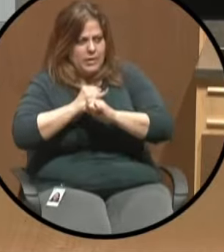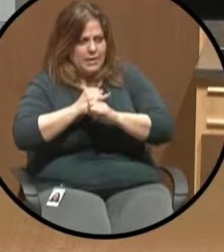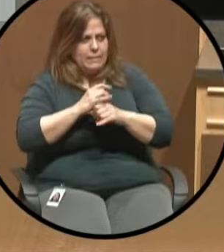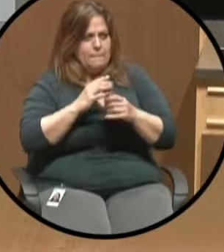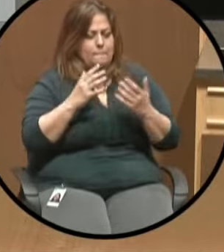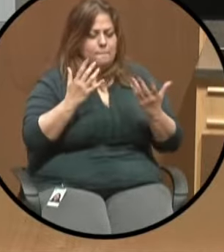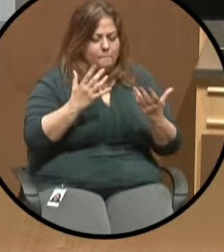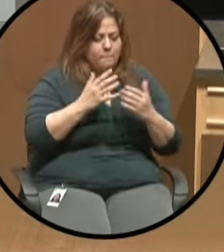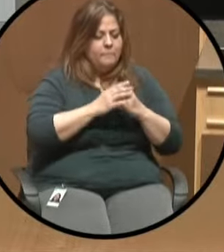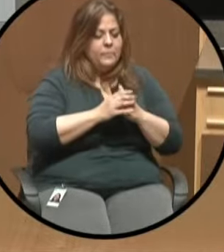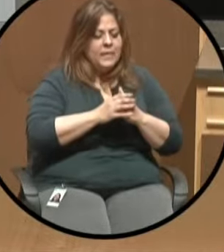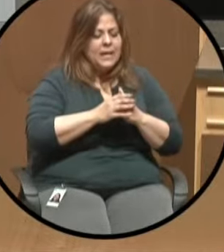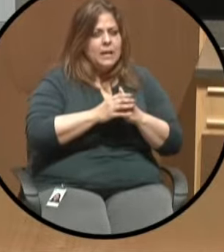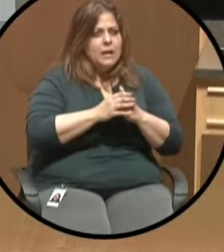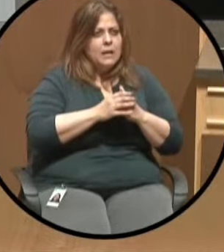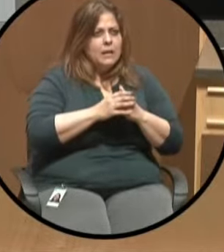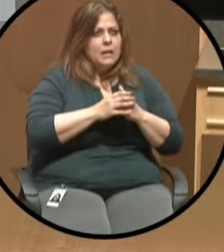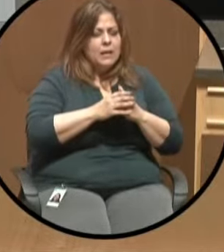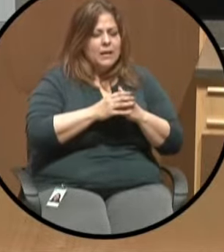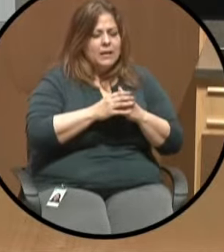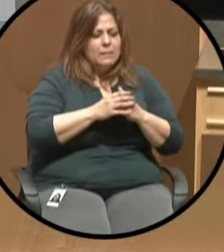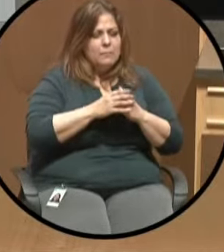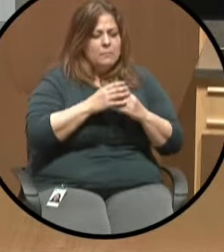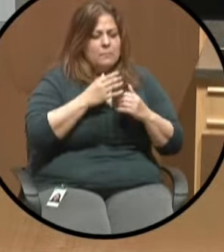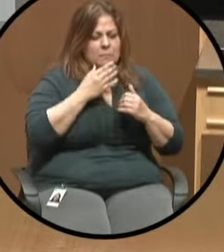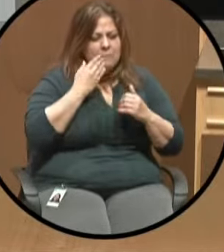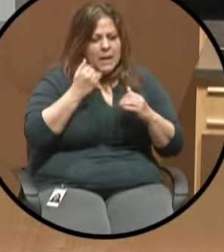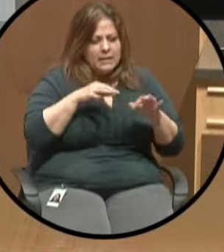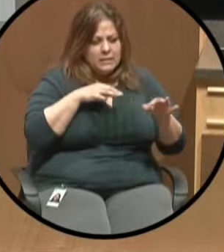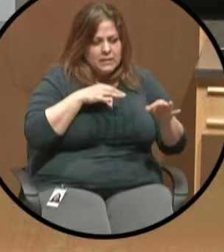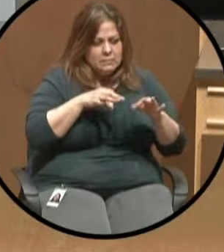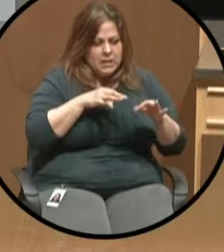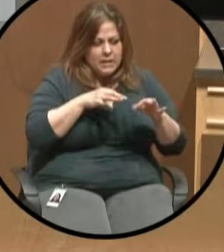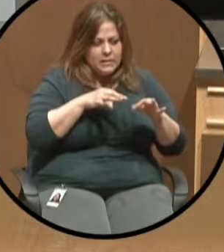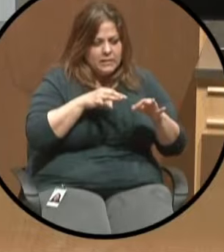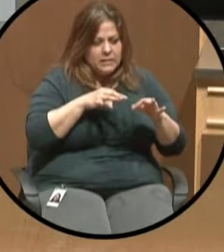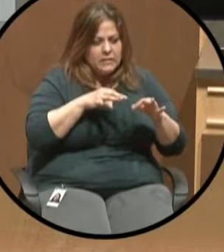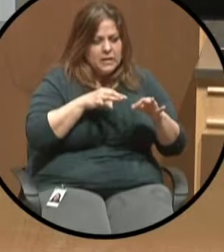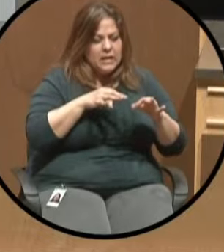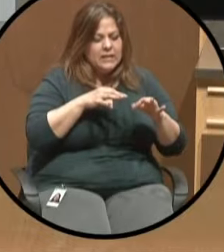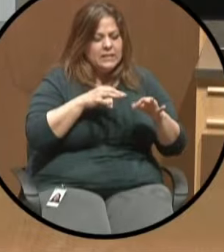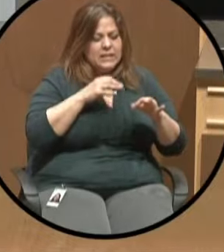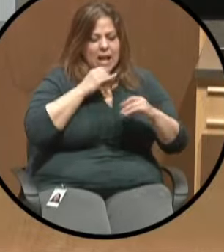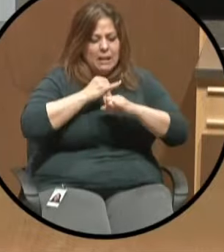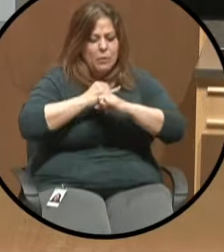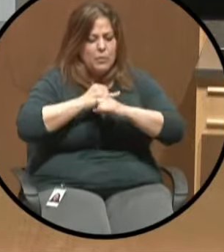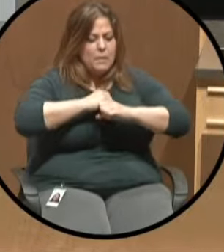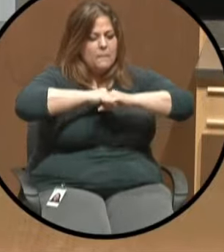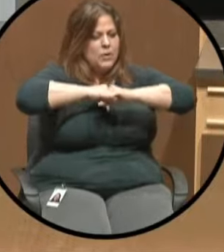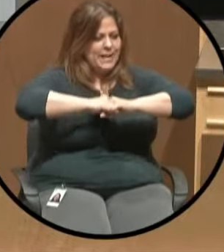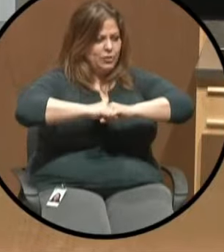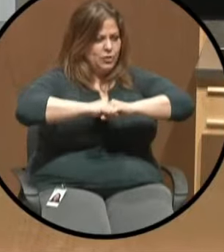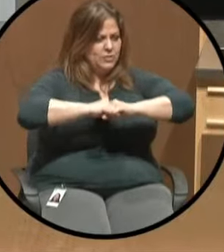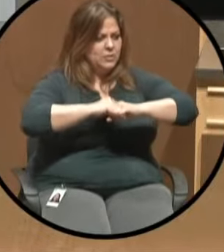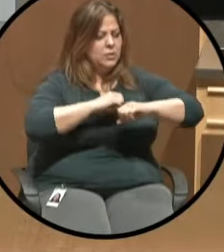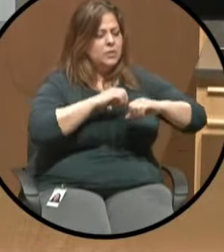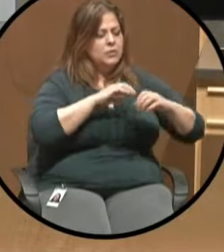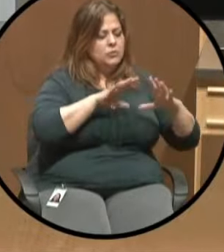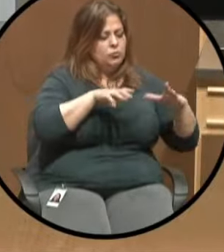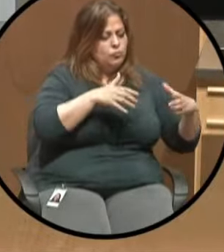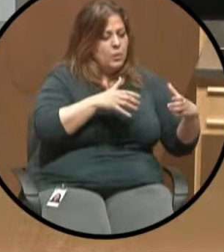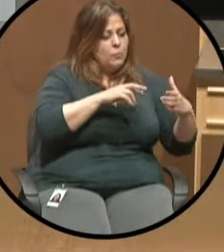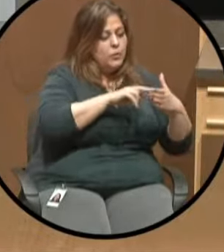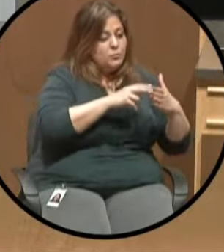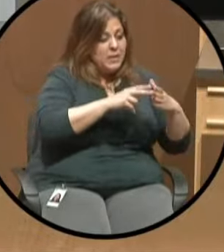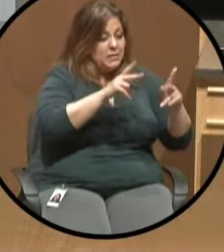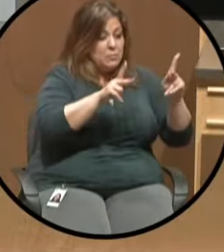actually can better be understood if we refer to herd immunity as herd protection. What it is the